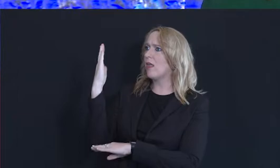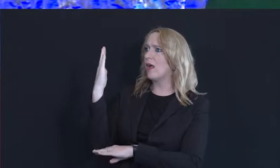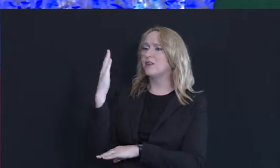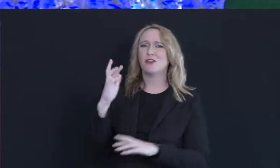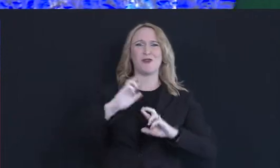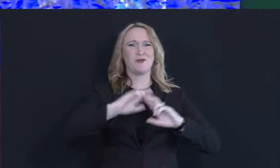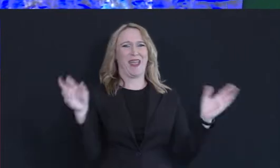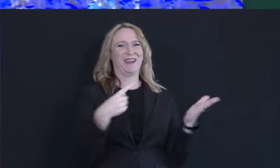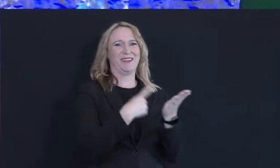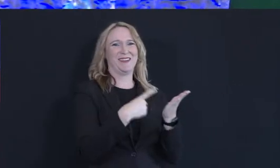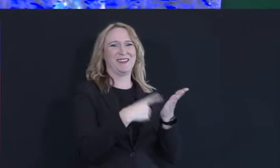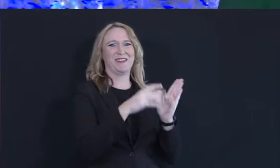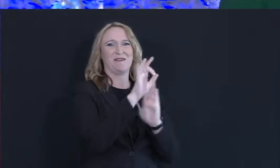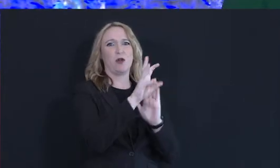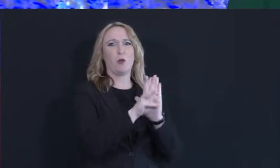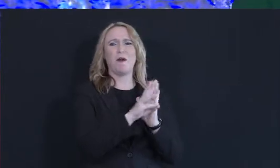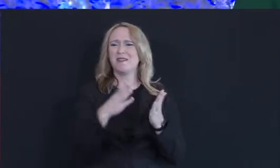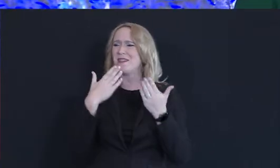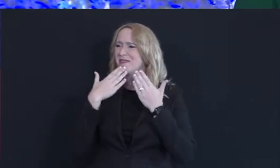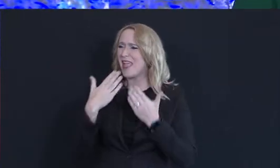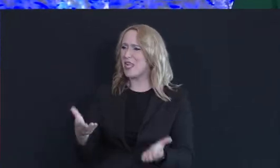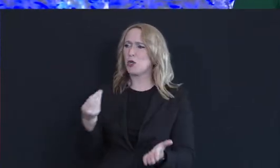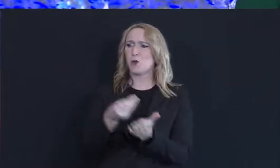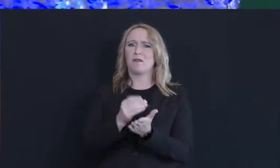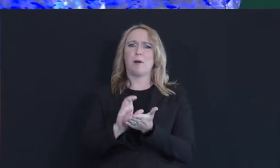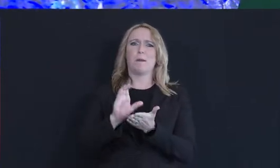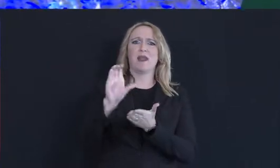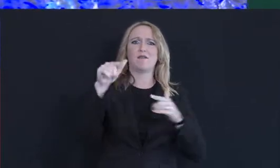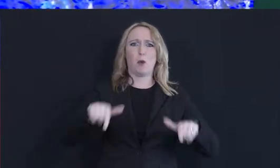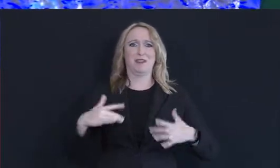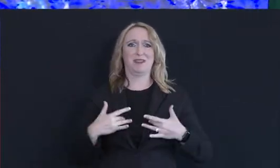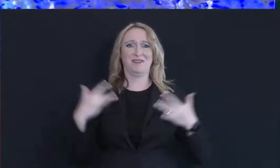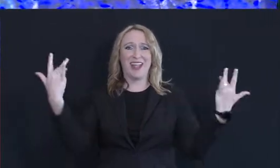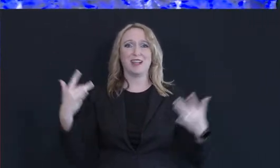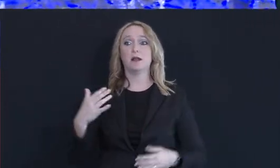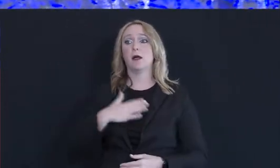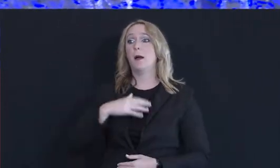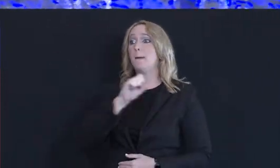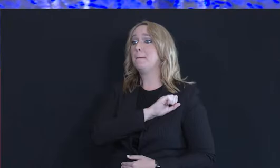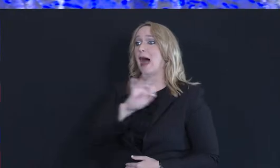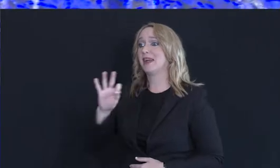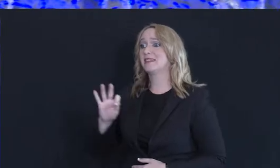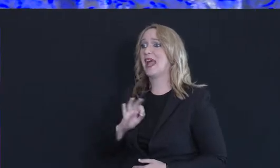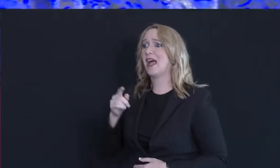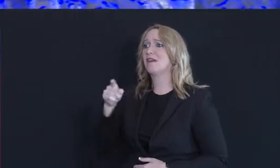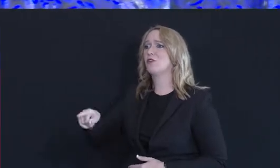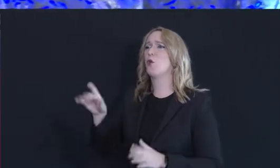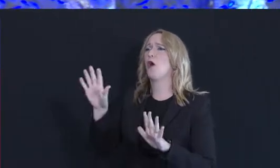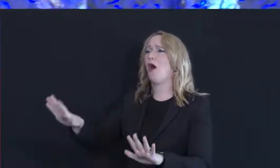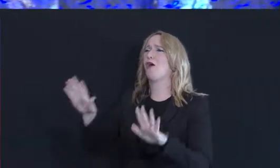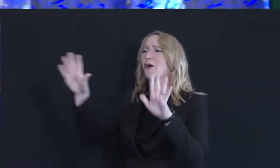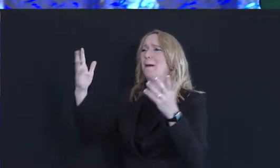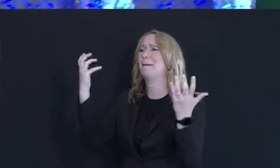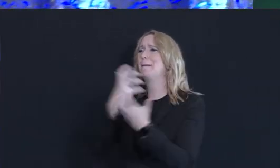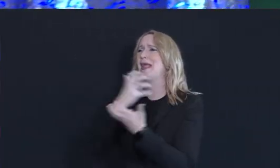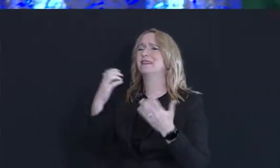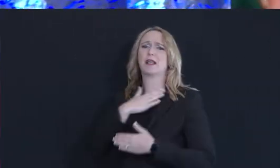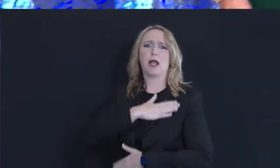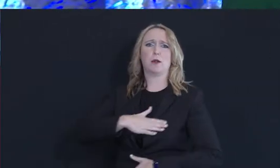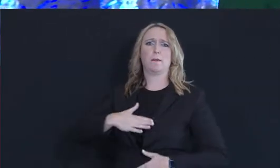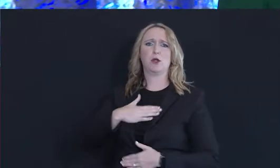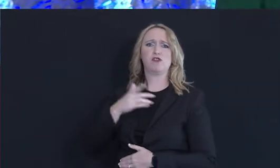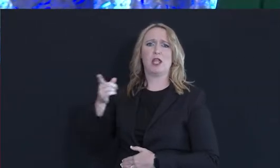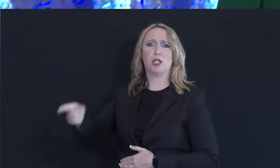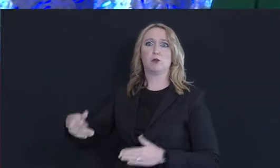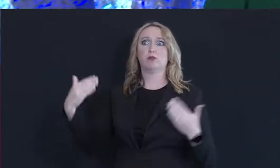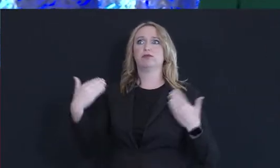stepping up as usual to make today's event possible to my staff you're amazing I truly appreciate you it's been quite a journey to